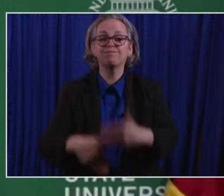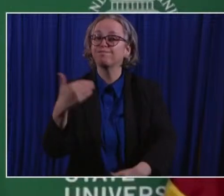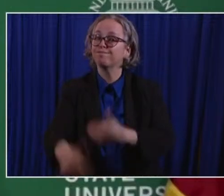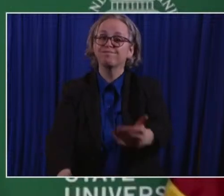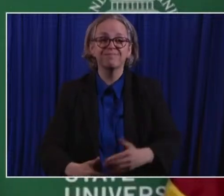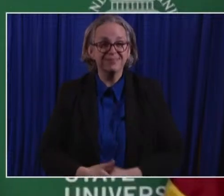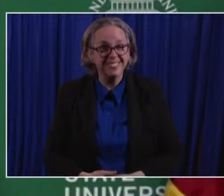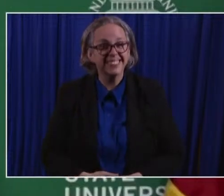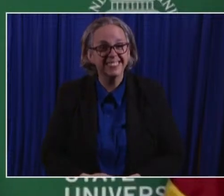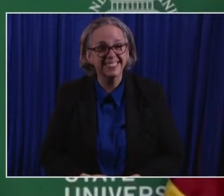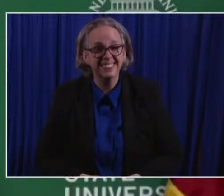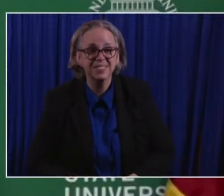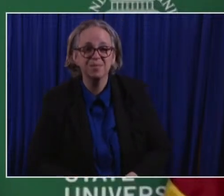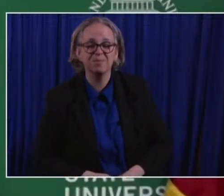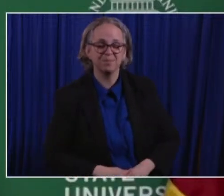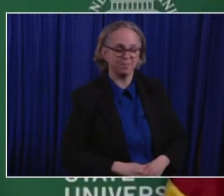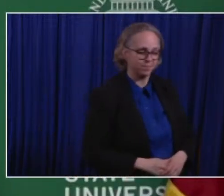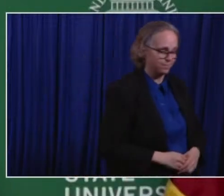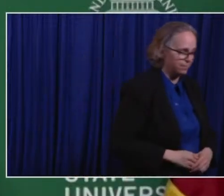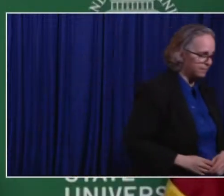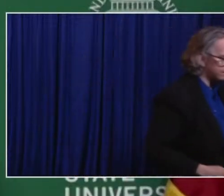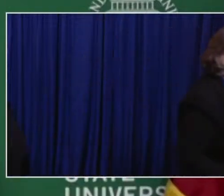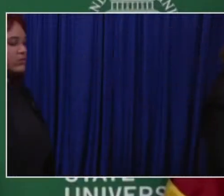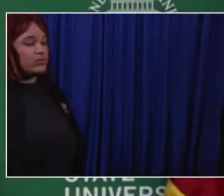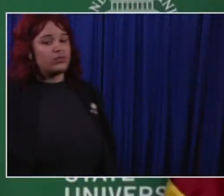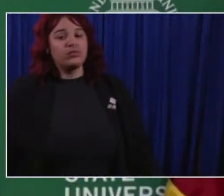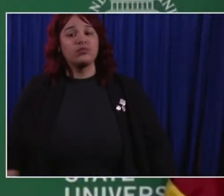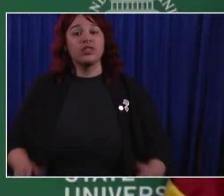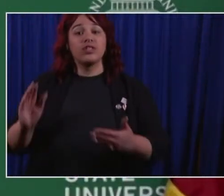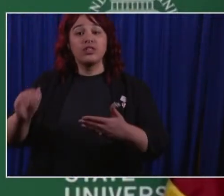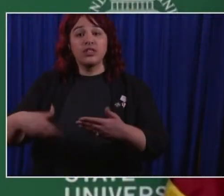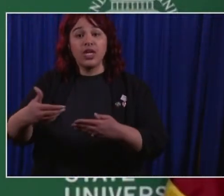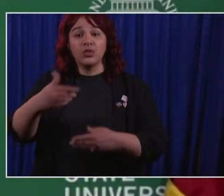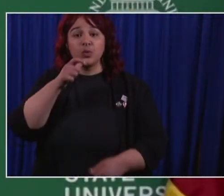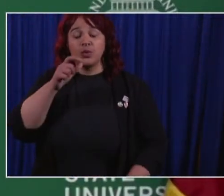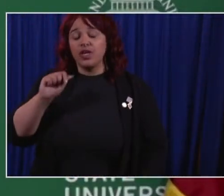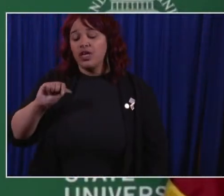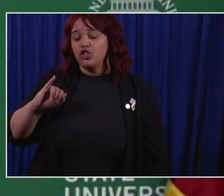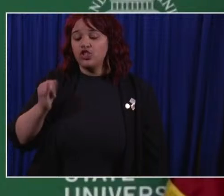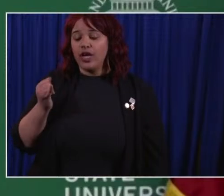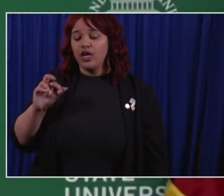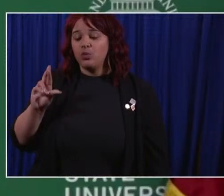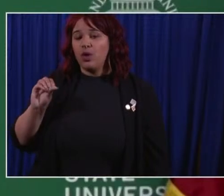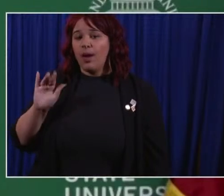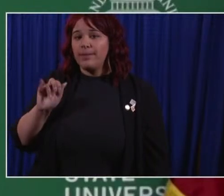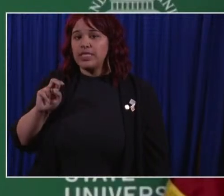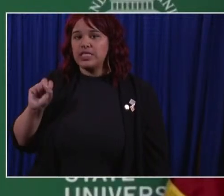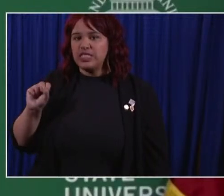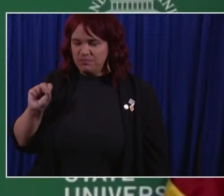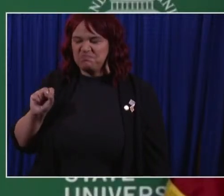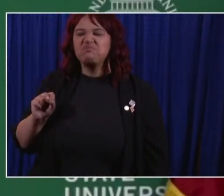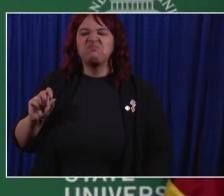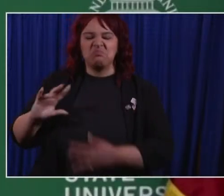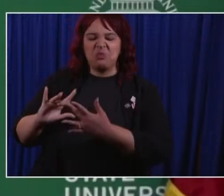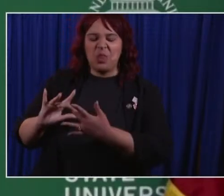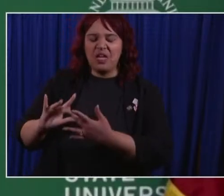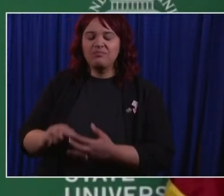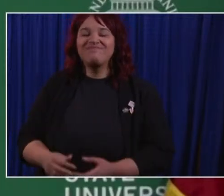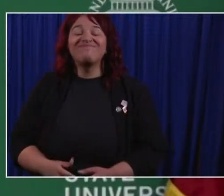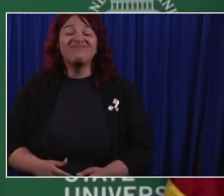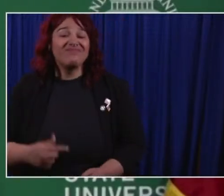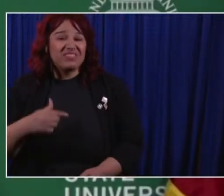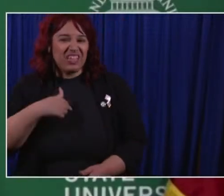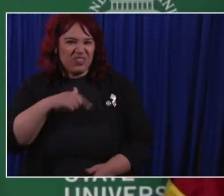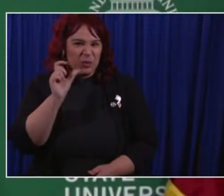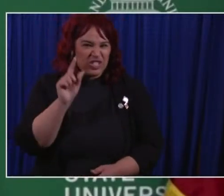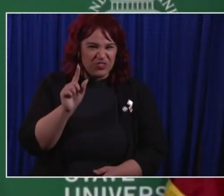Next question online is from Adrian Robbins at WCMH in Columbus. Hi, Governor. My question is for Dr. Vanderhoff, if